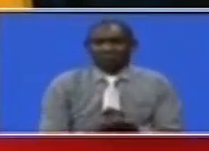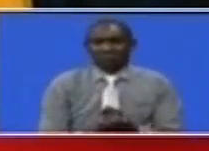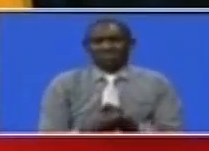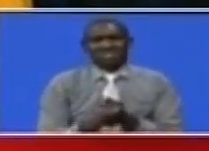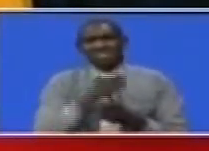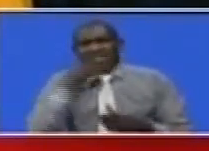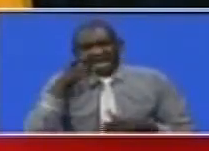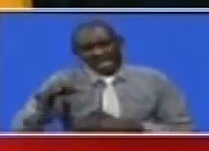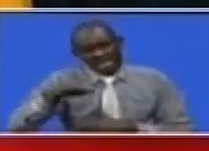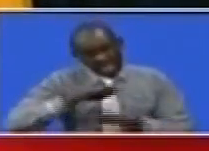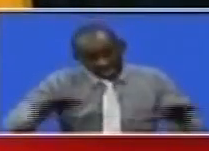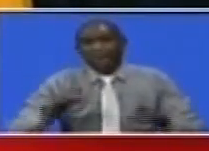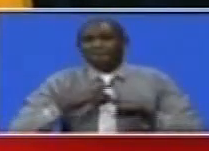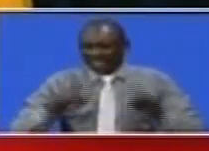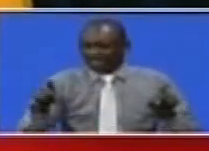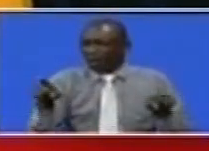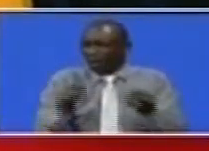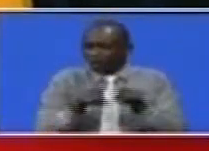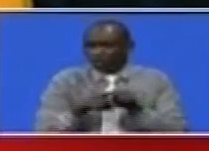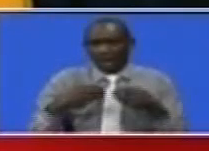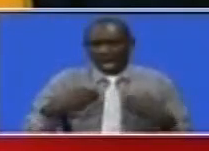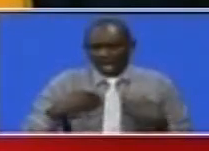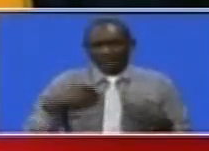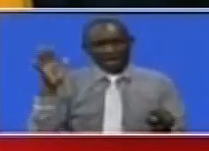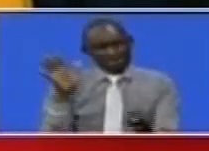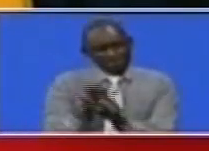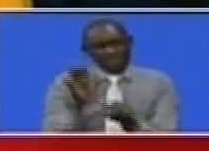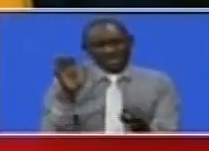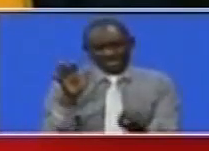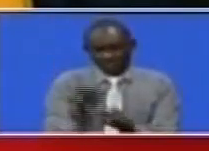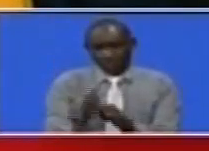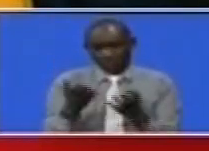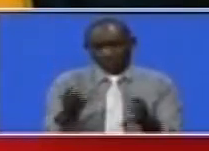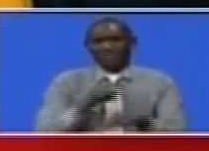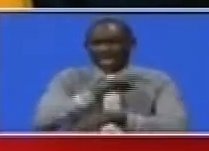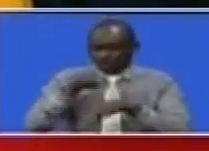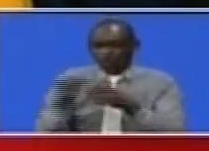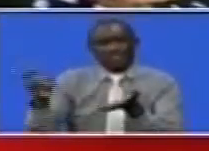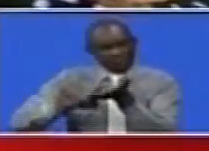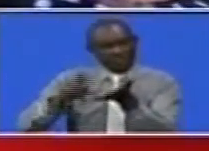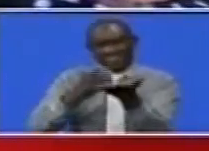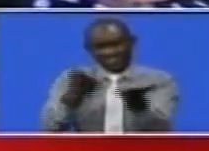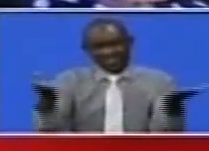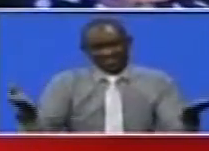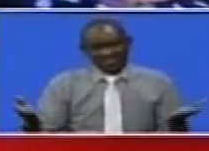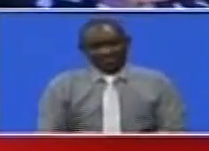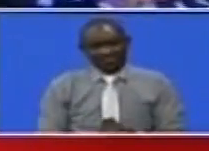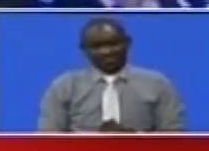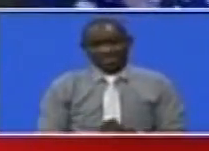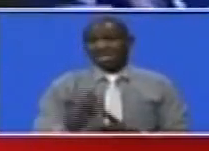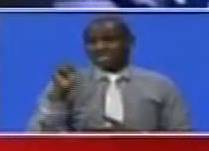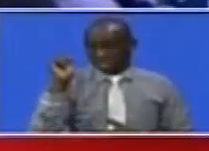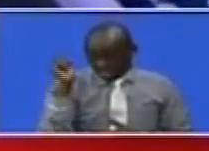semi-deserts, but also by an abundance of natural resources. The